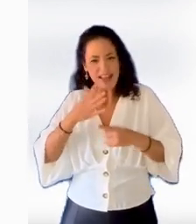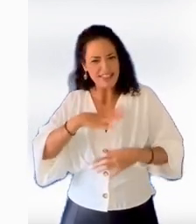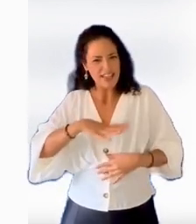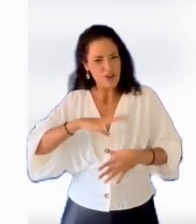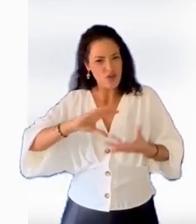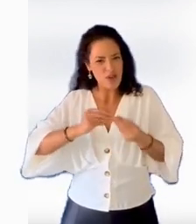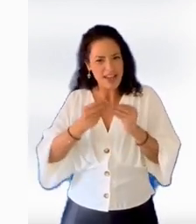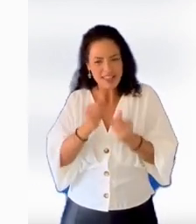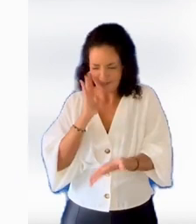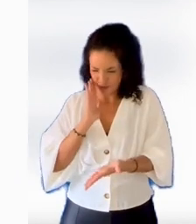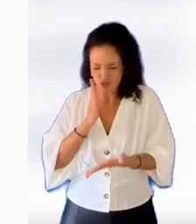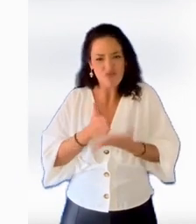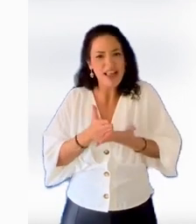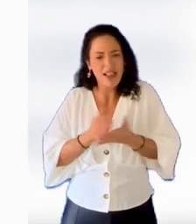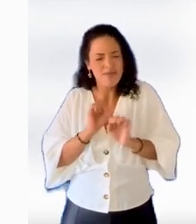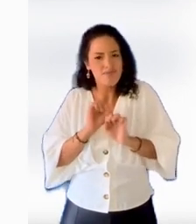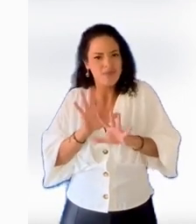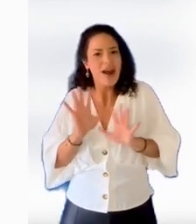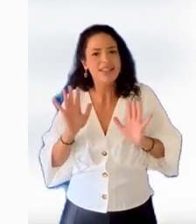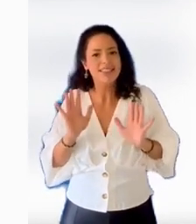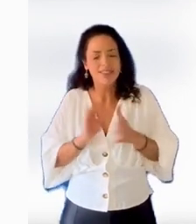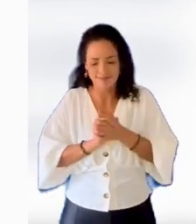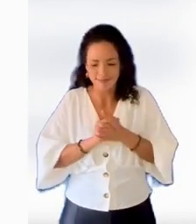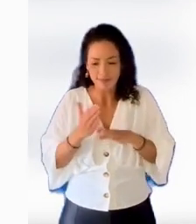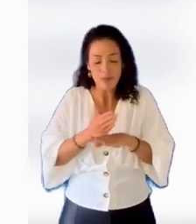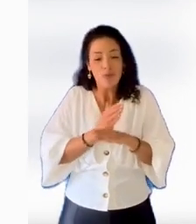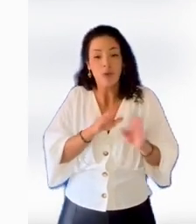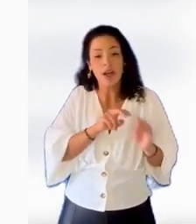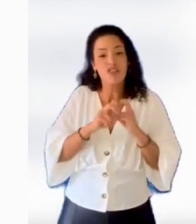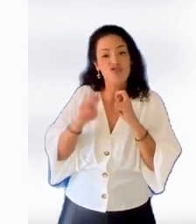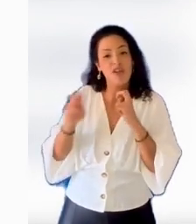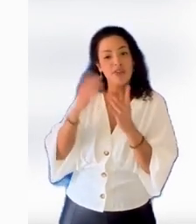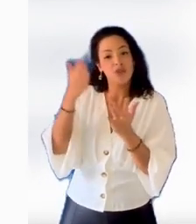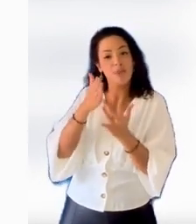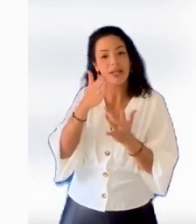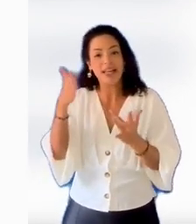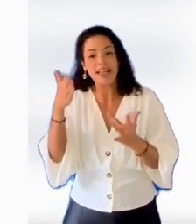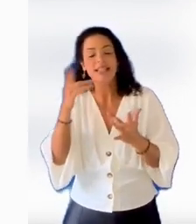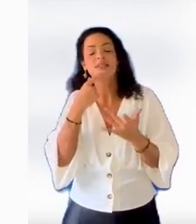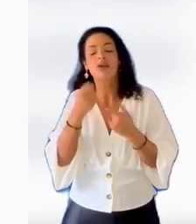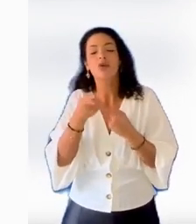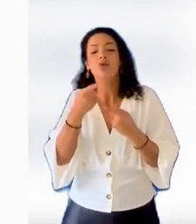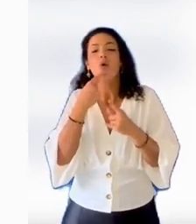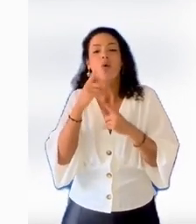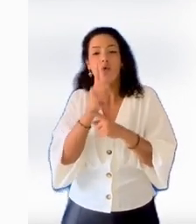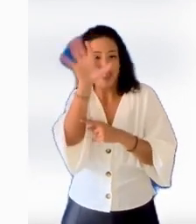tangible, bright and real. Prior to travelling to the Middle East to deliver the training to the Libyan